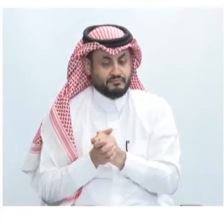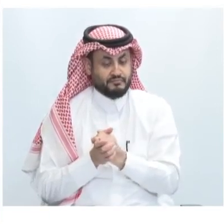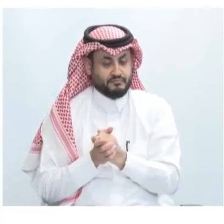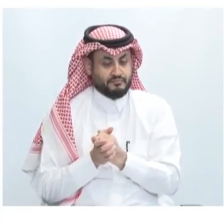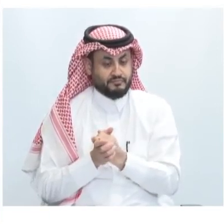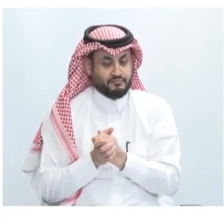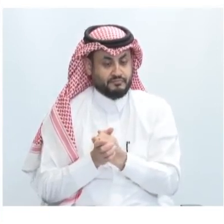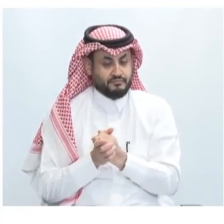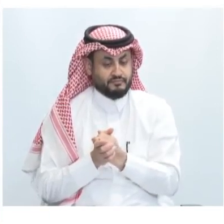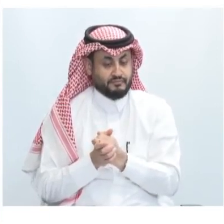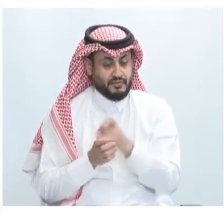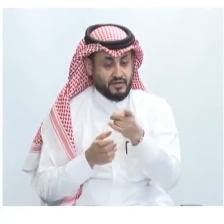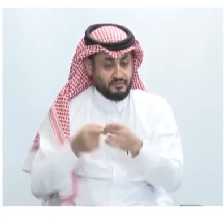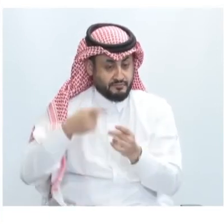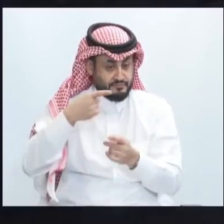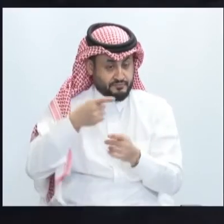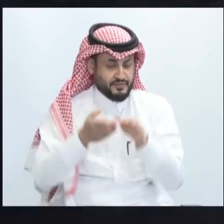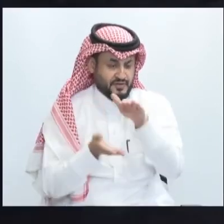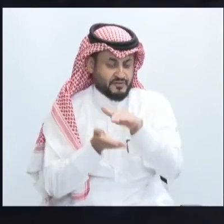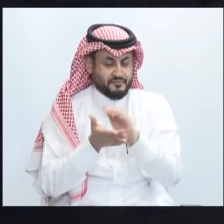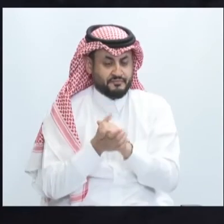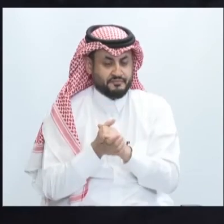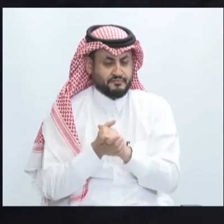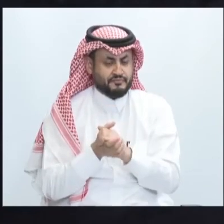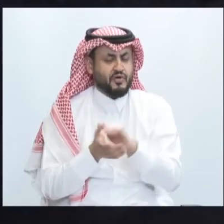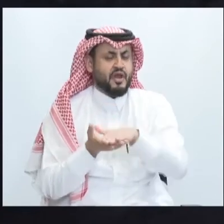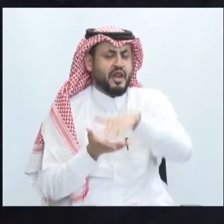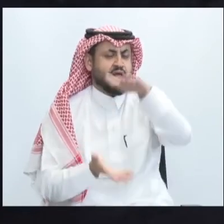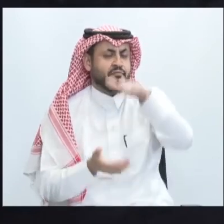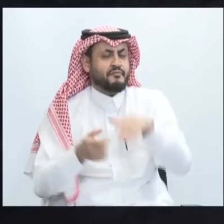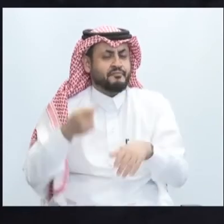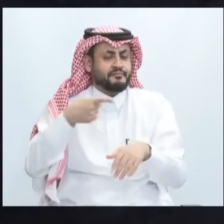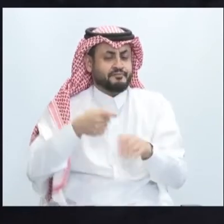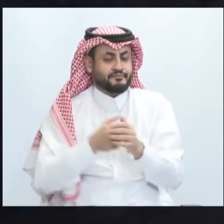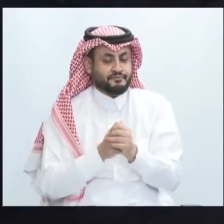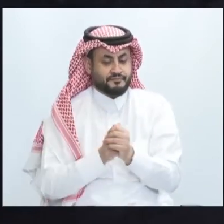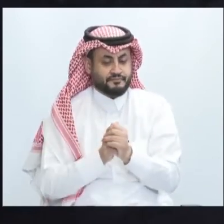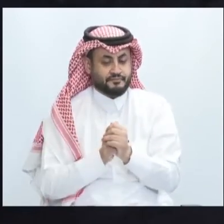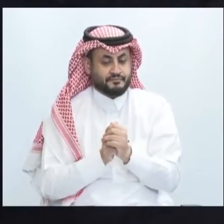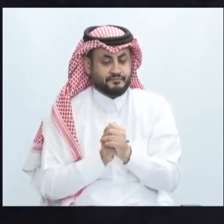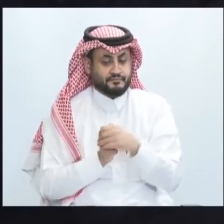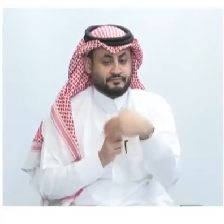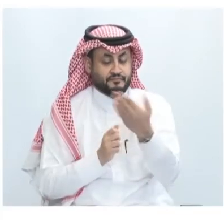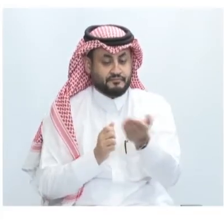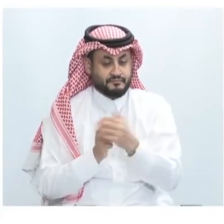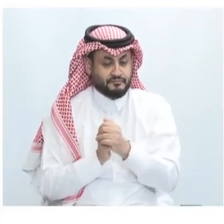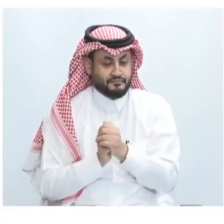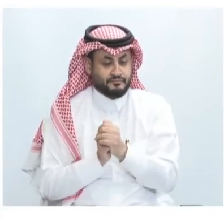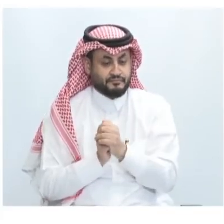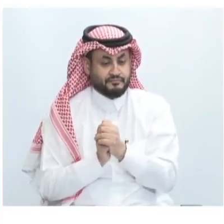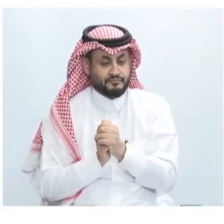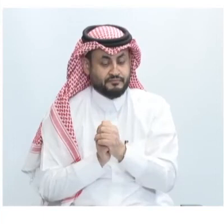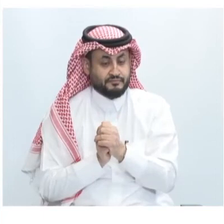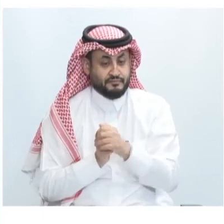Okay, this is the letter G in small. What about capital G? Yes, it's like this. Start like